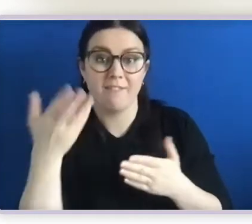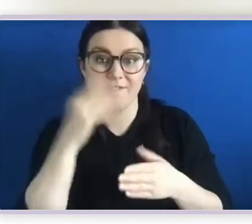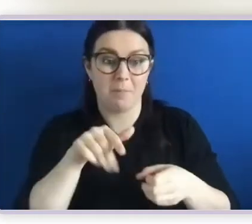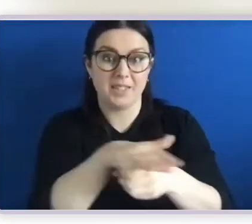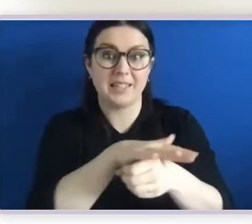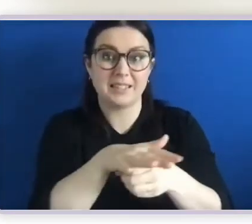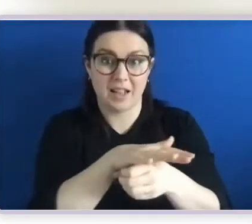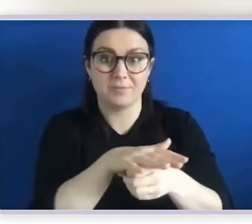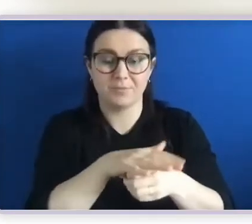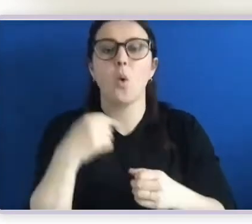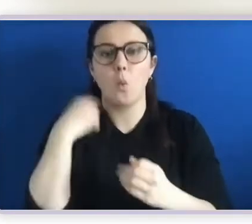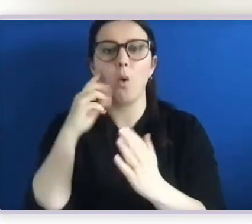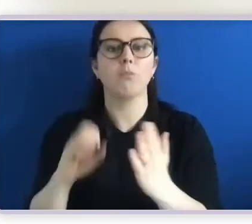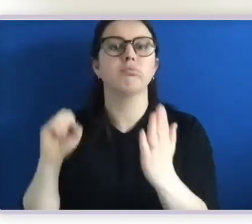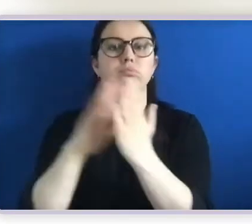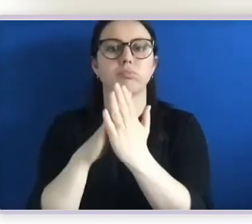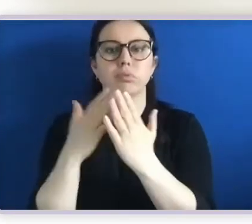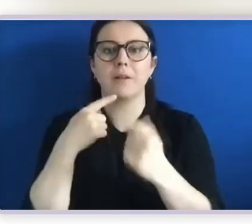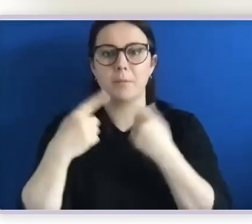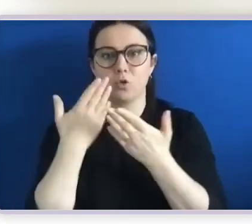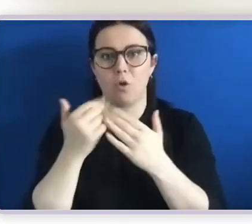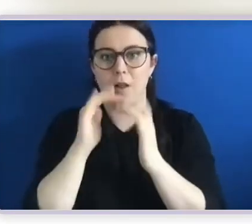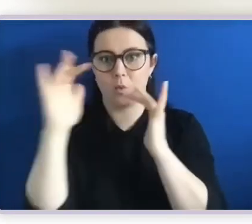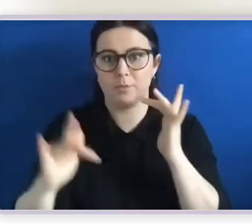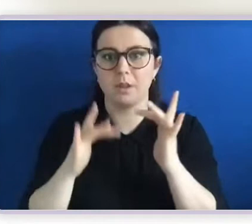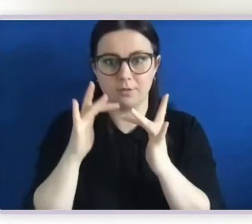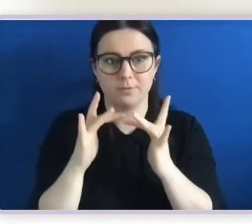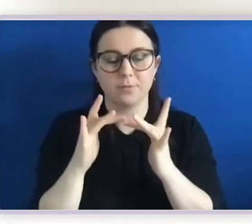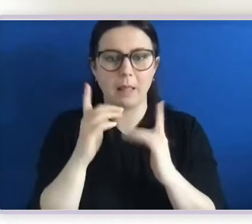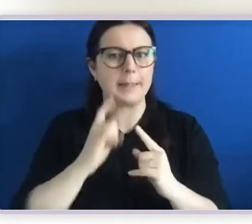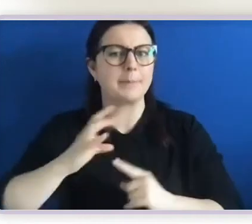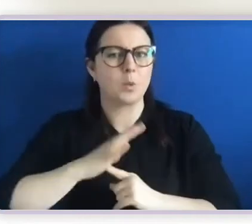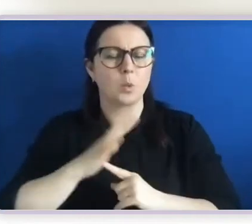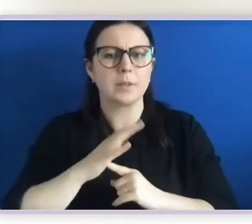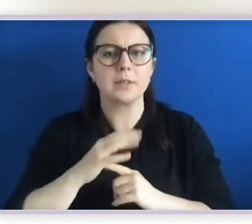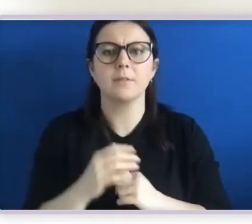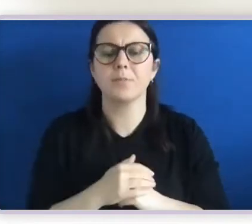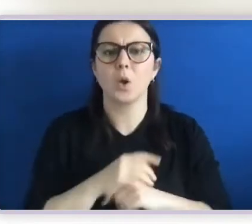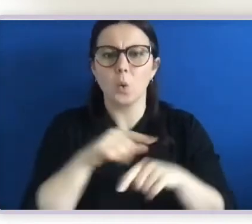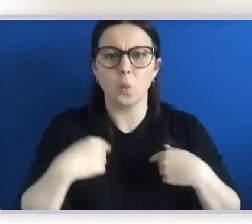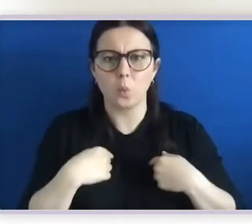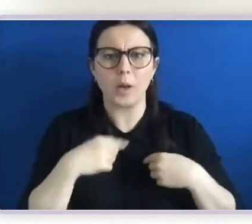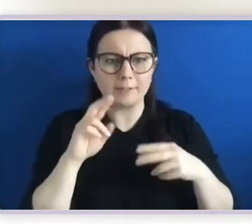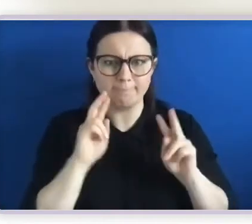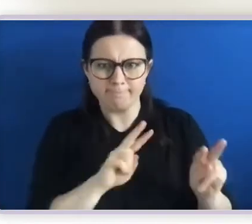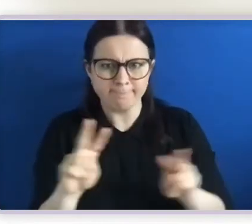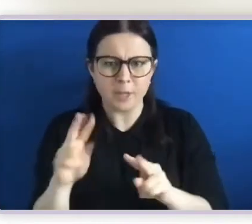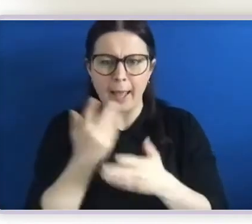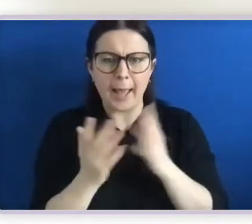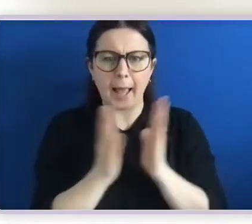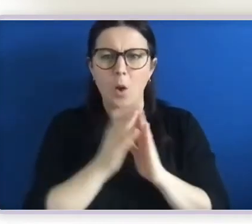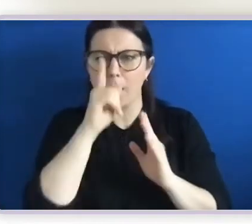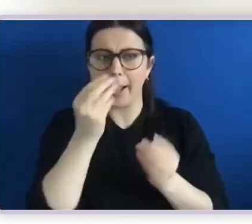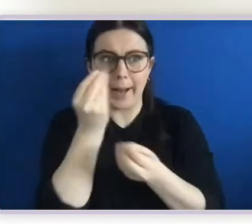on our website, and that's important. And we're looking at ways of making sure we let the sector know when that happens,